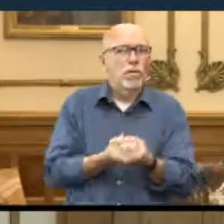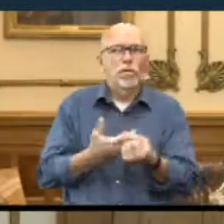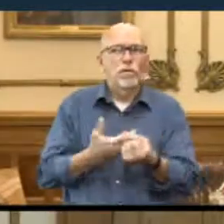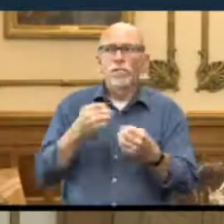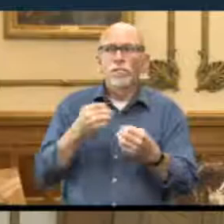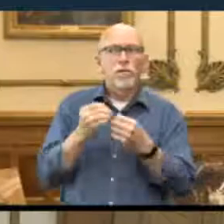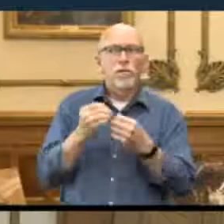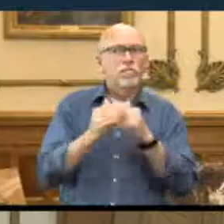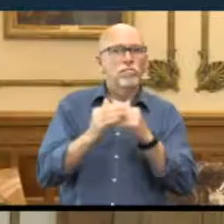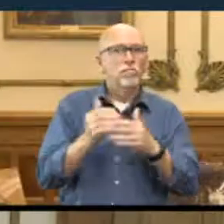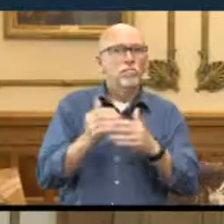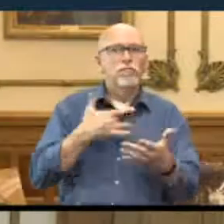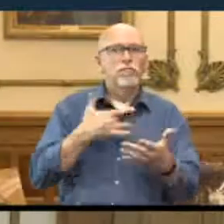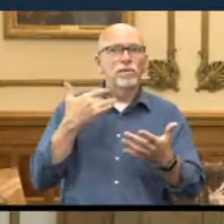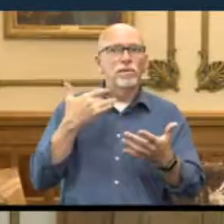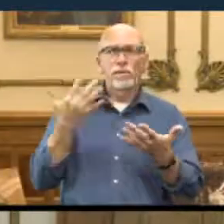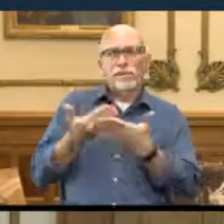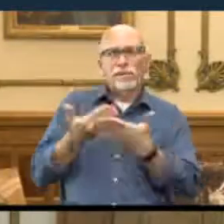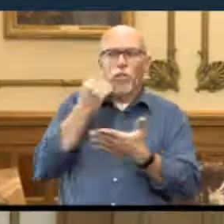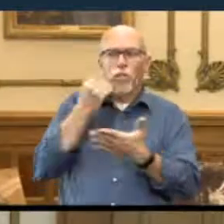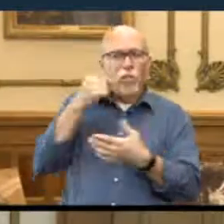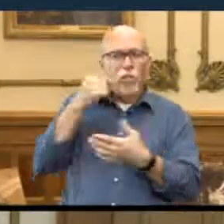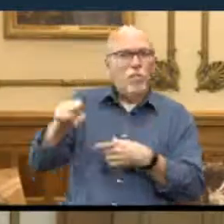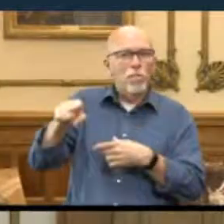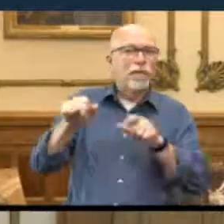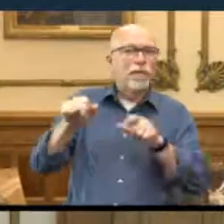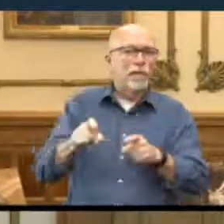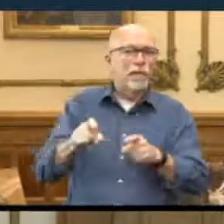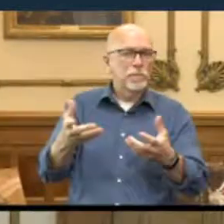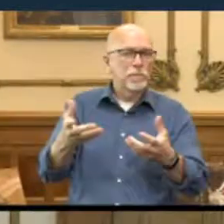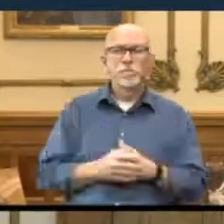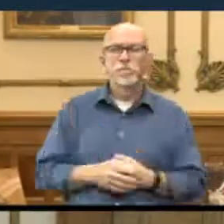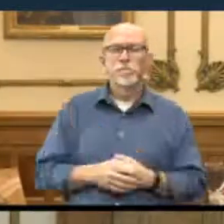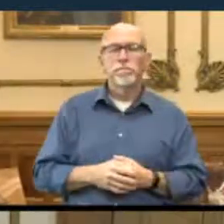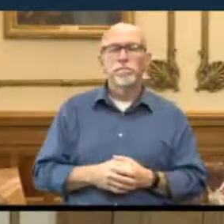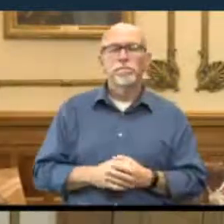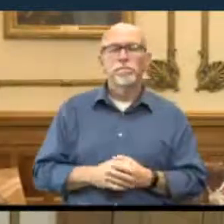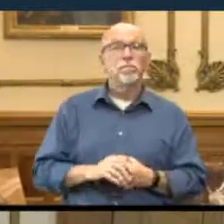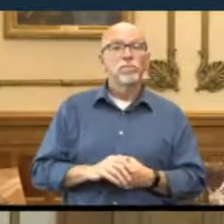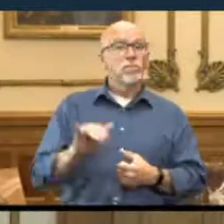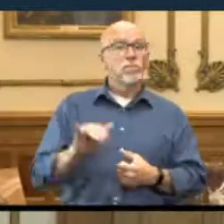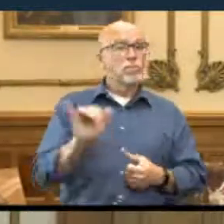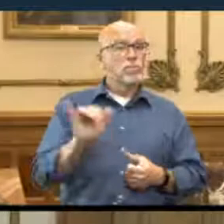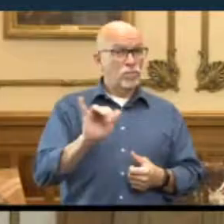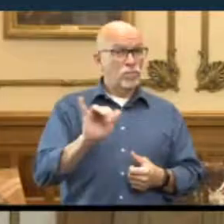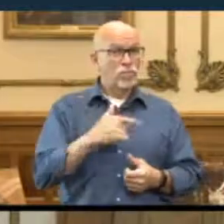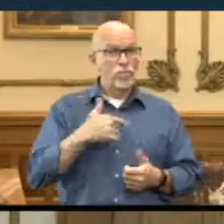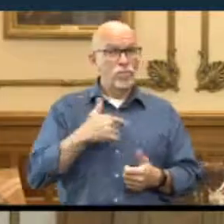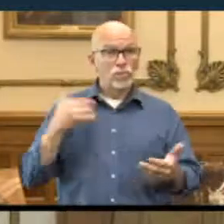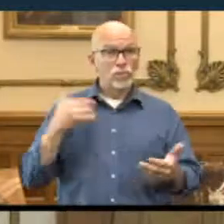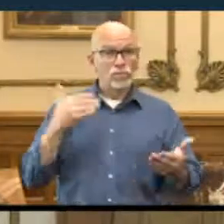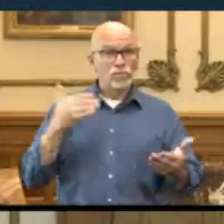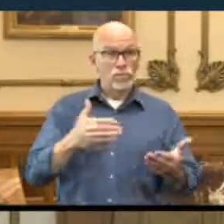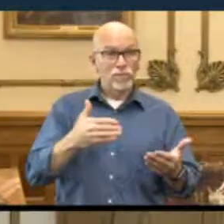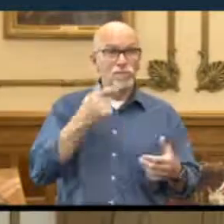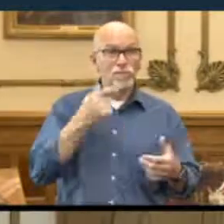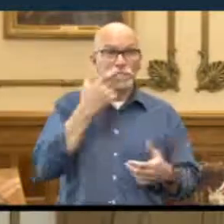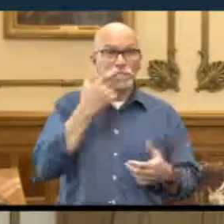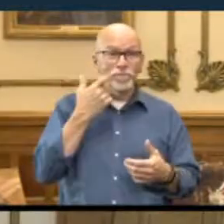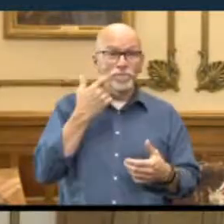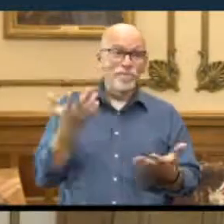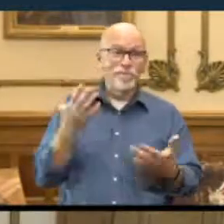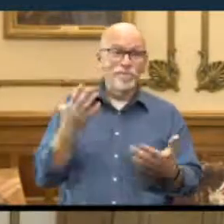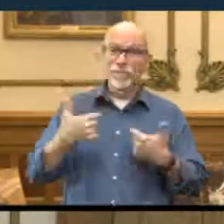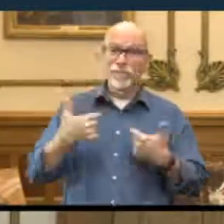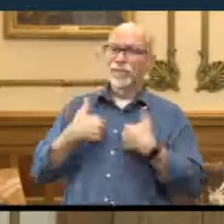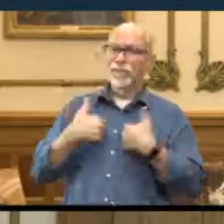it's close at home. Also, we're approaching, and I hope you go into this is something I